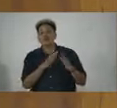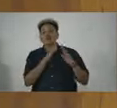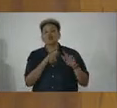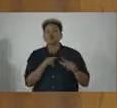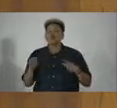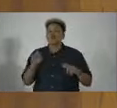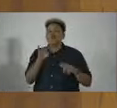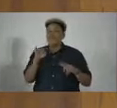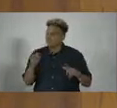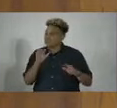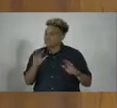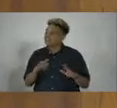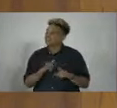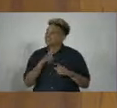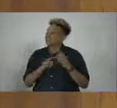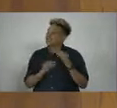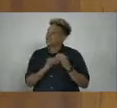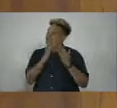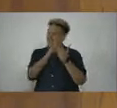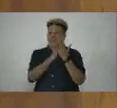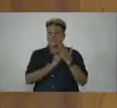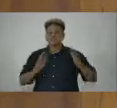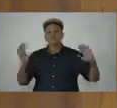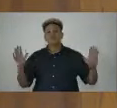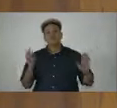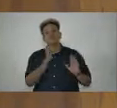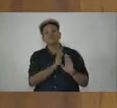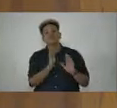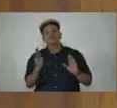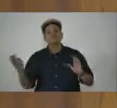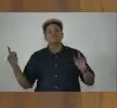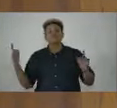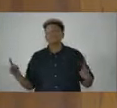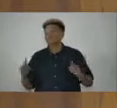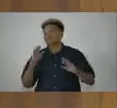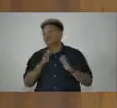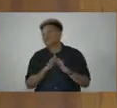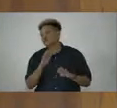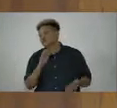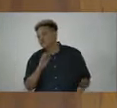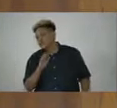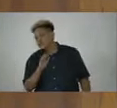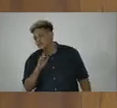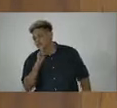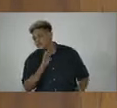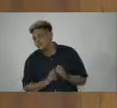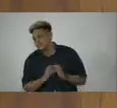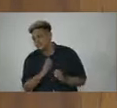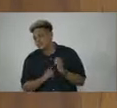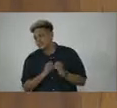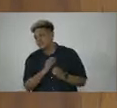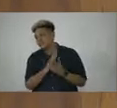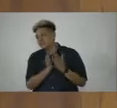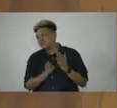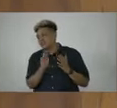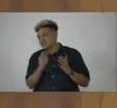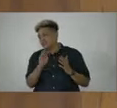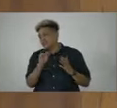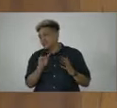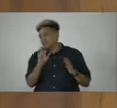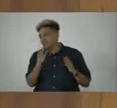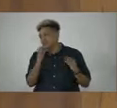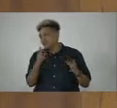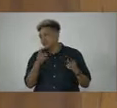Ferris, on the list with Endore A for rehabilitation.